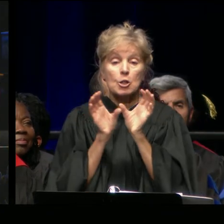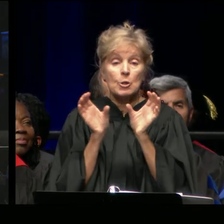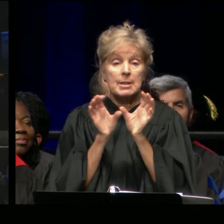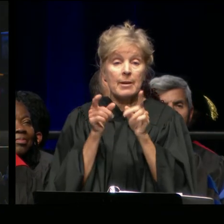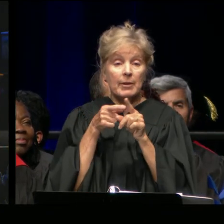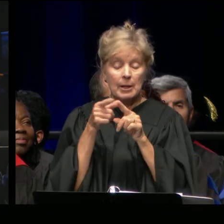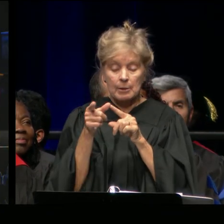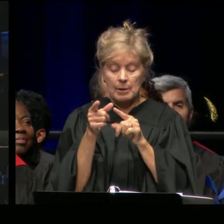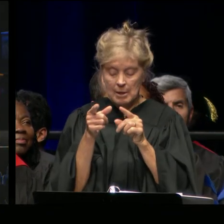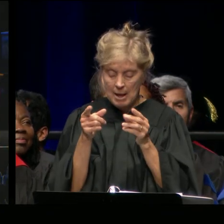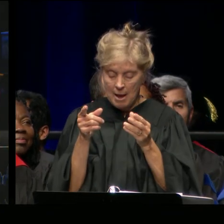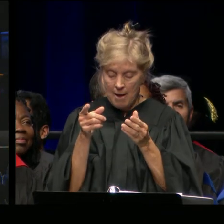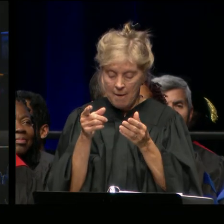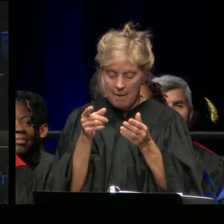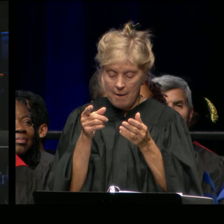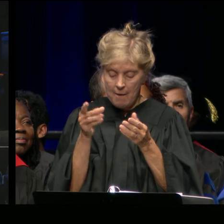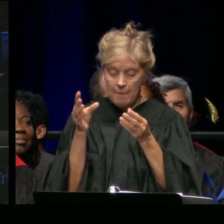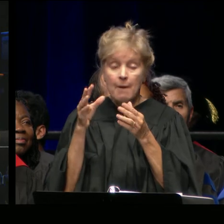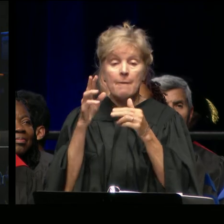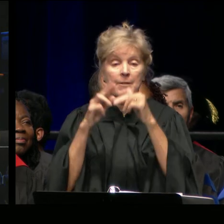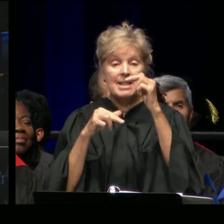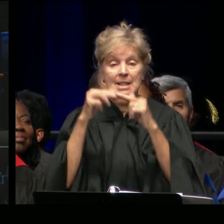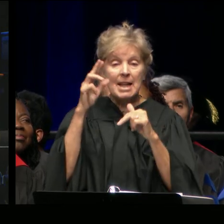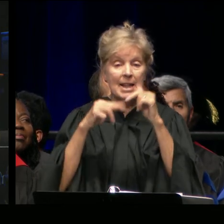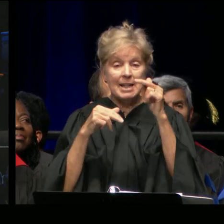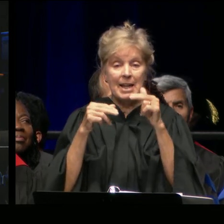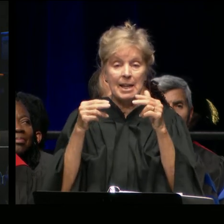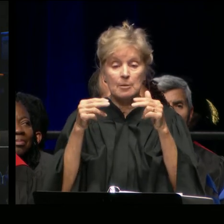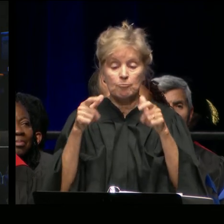Certificate in Facility and Property Management.